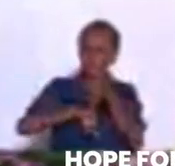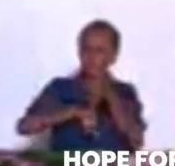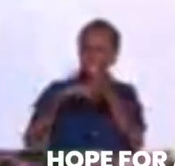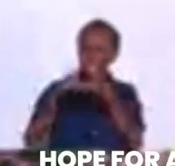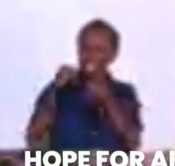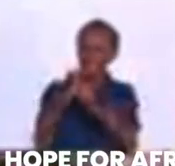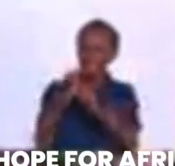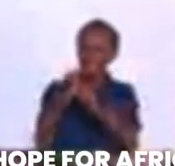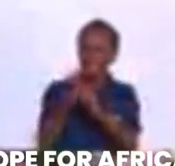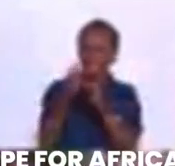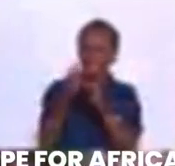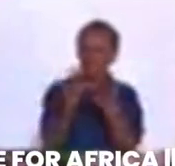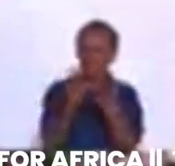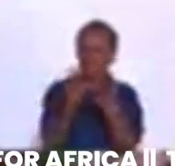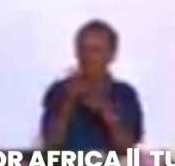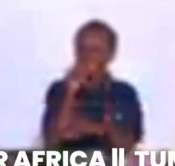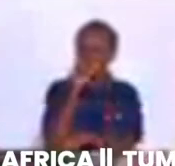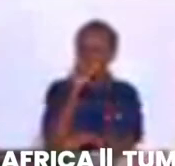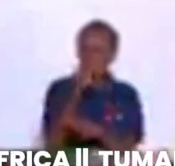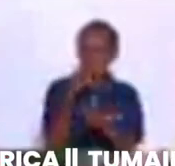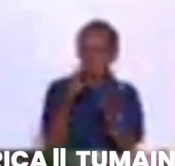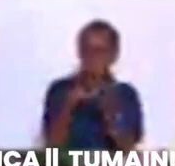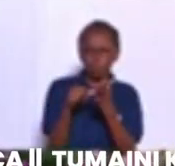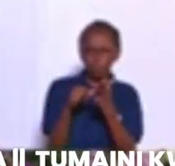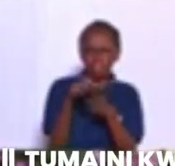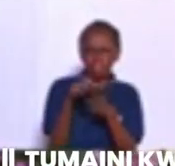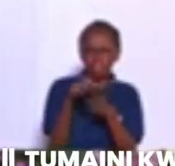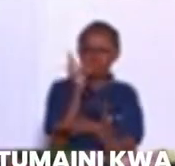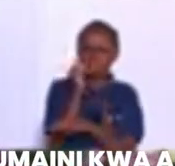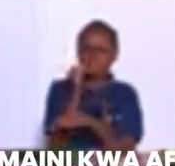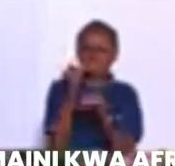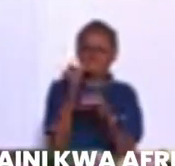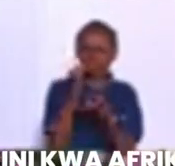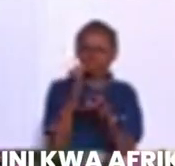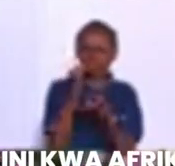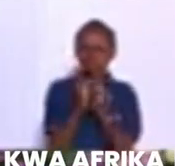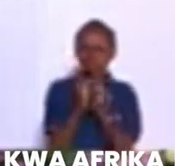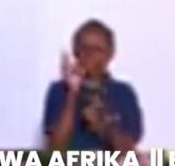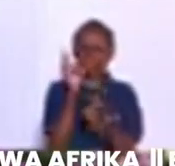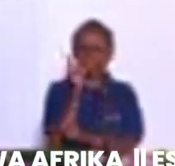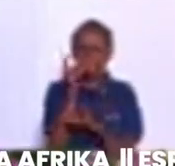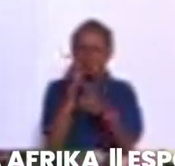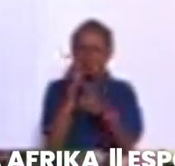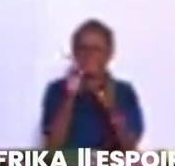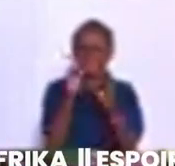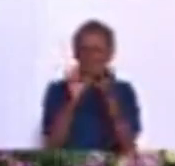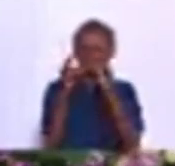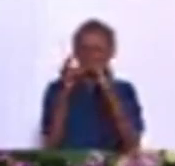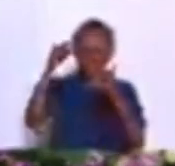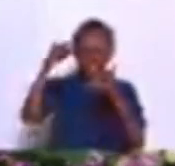the results. They are dealing with the fruit. But if you go deep and